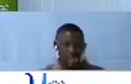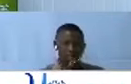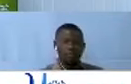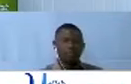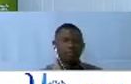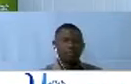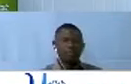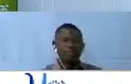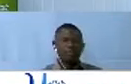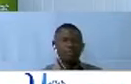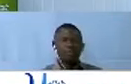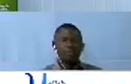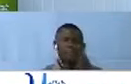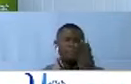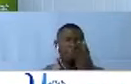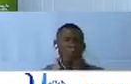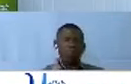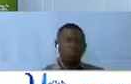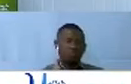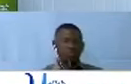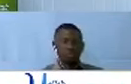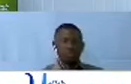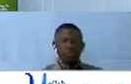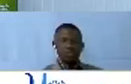The four of us behind the high table.